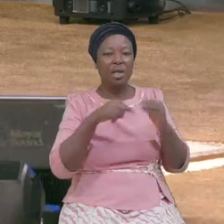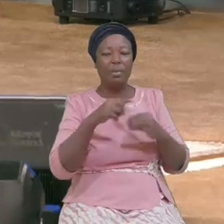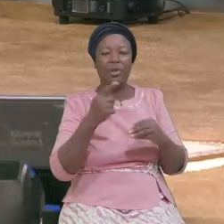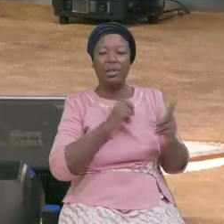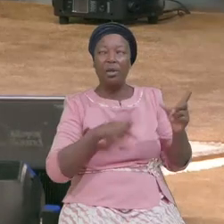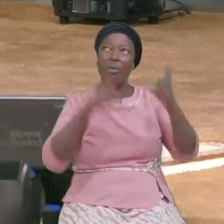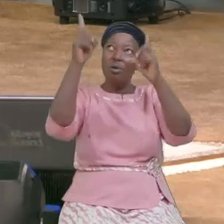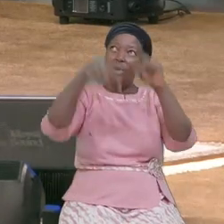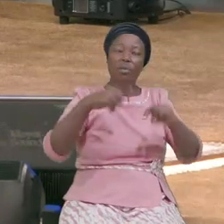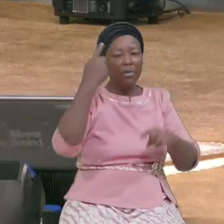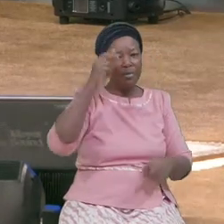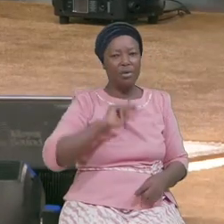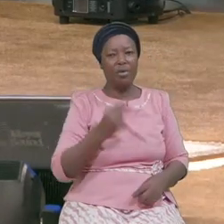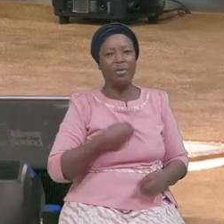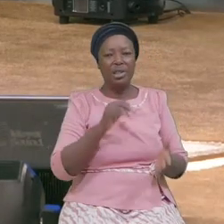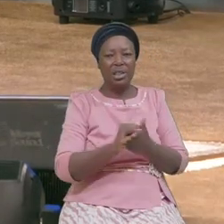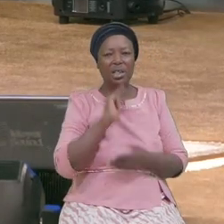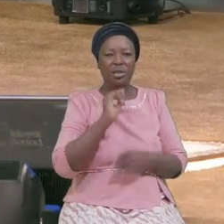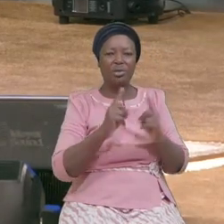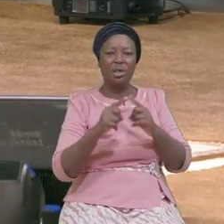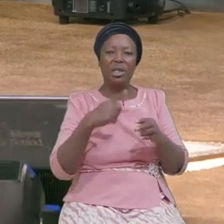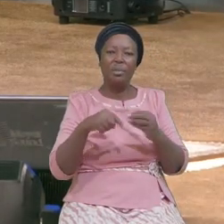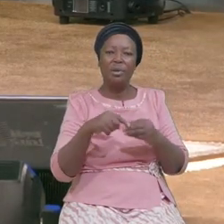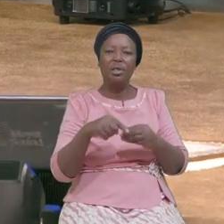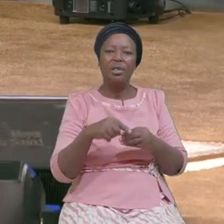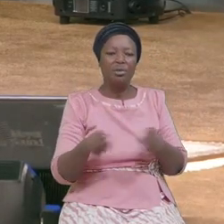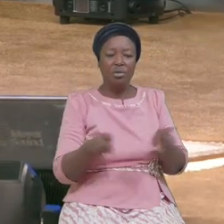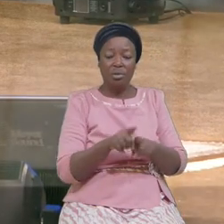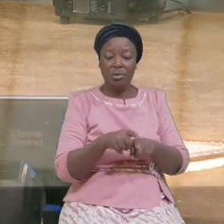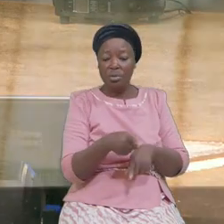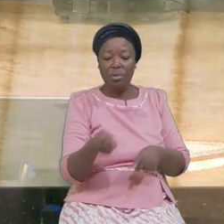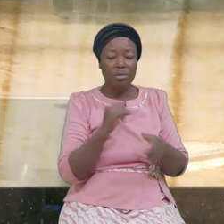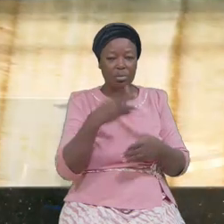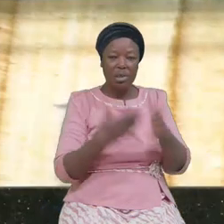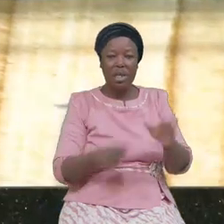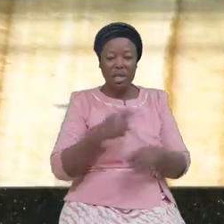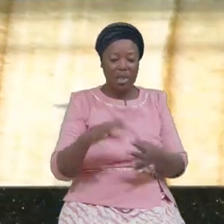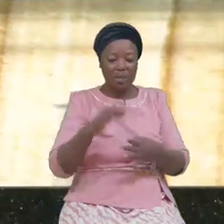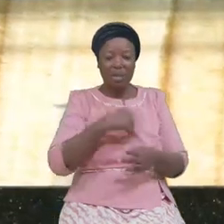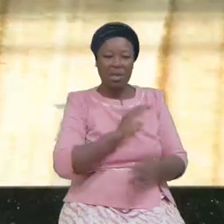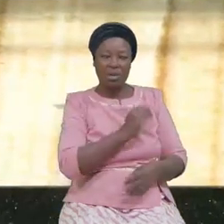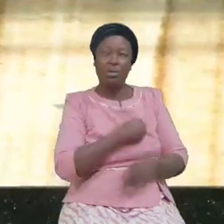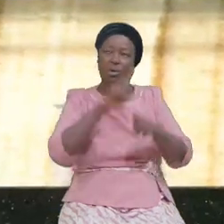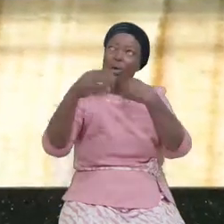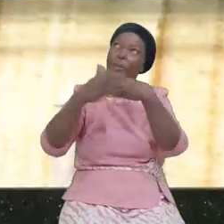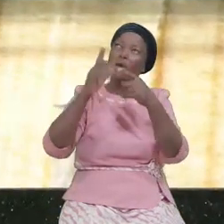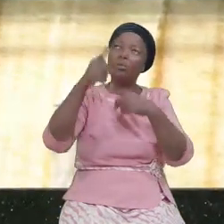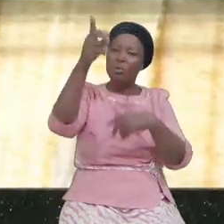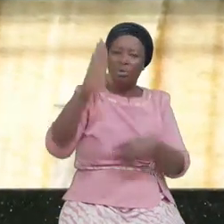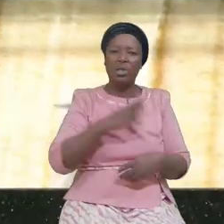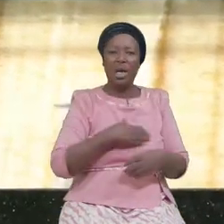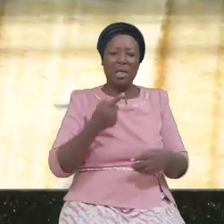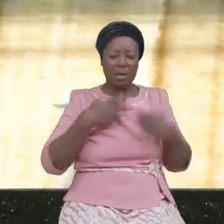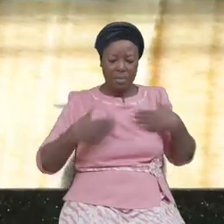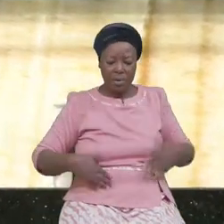us. That's talking about even those who died, their spirit, their soul, go back unto God, and the